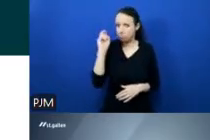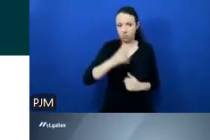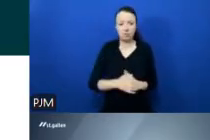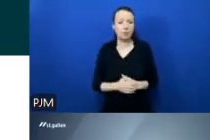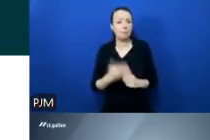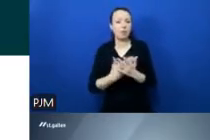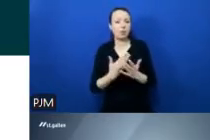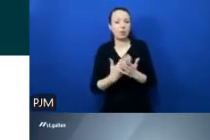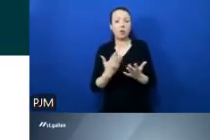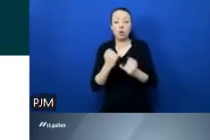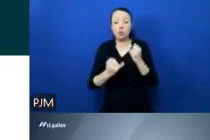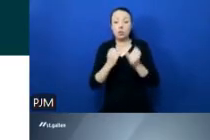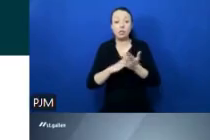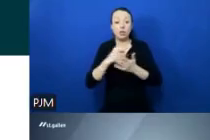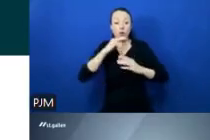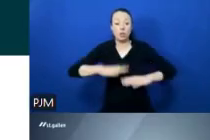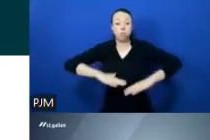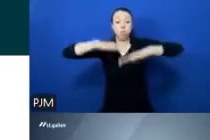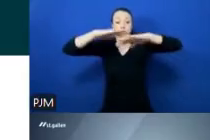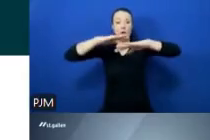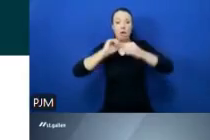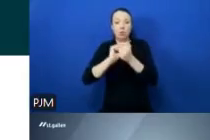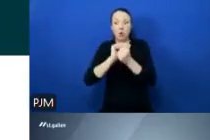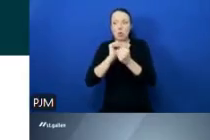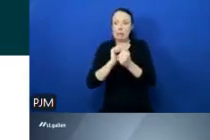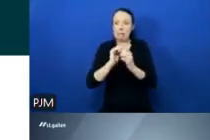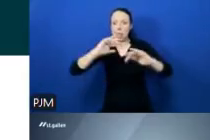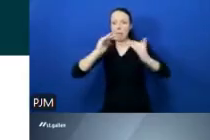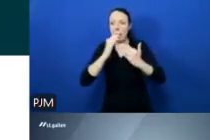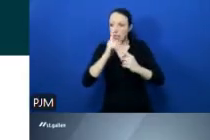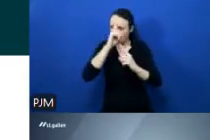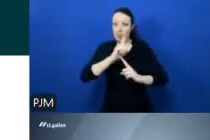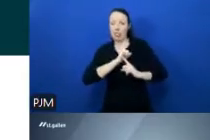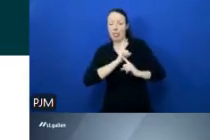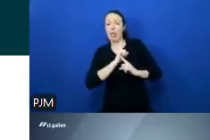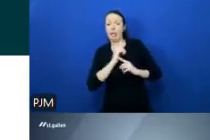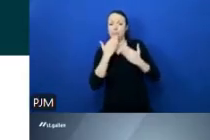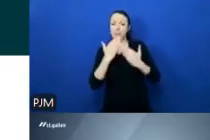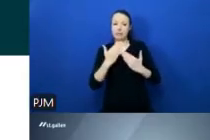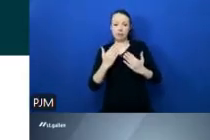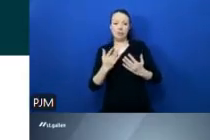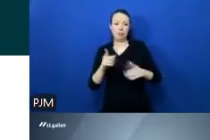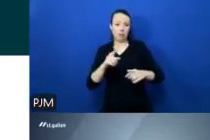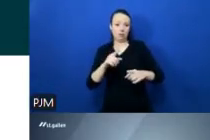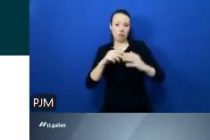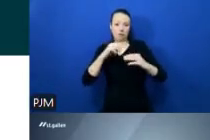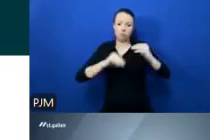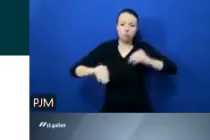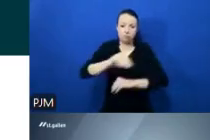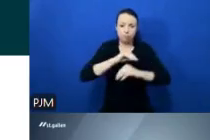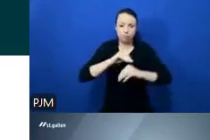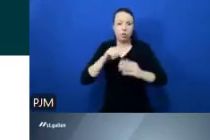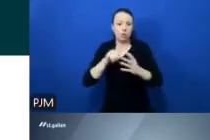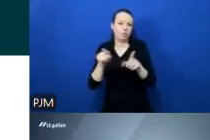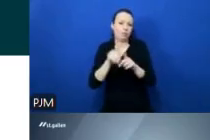companies are also, insurance companies are very interested because there are less damage, less money to be paid from the